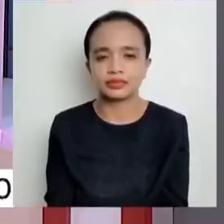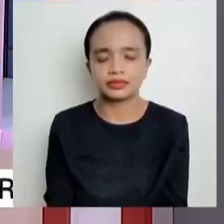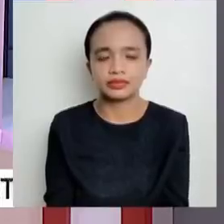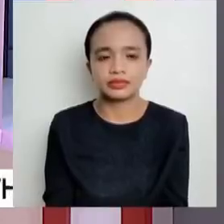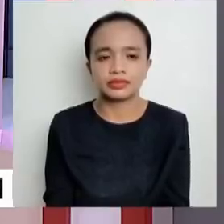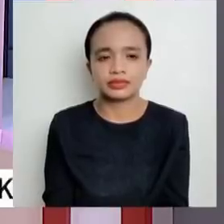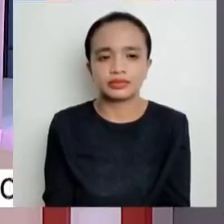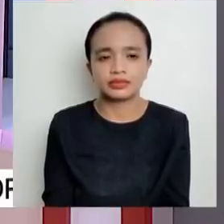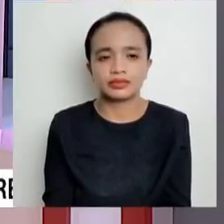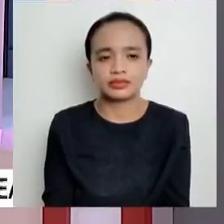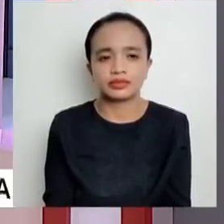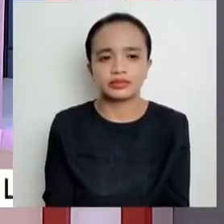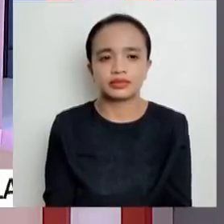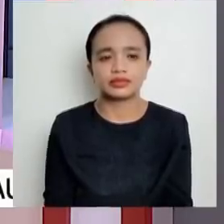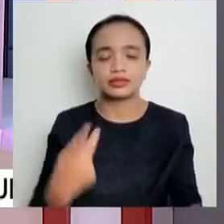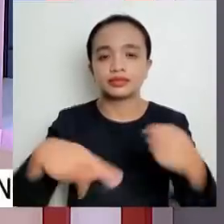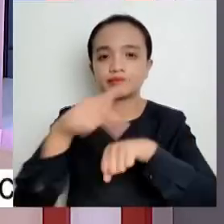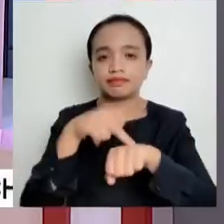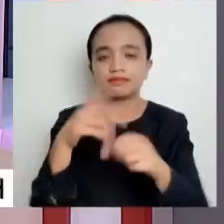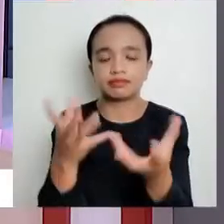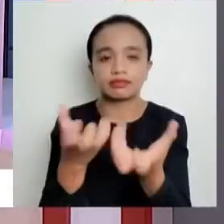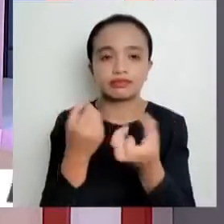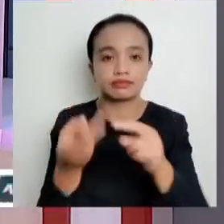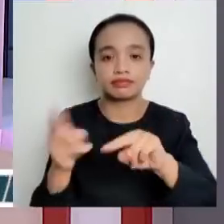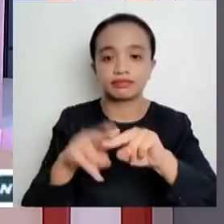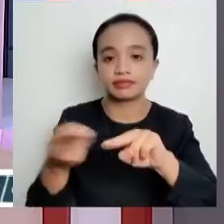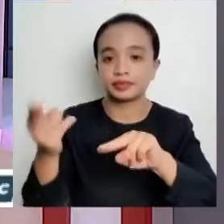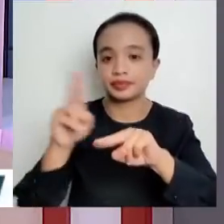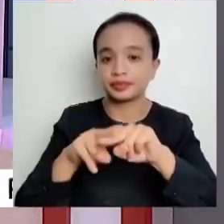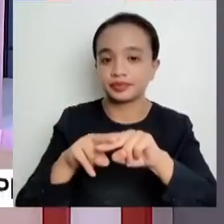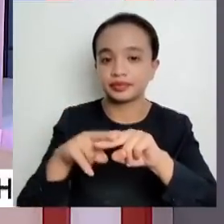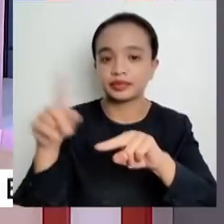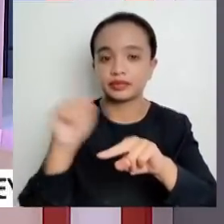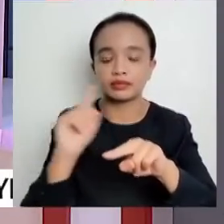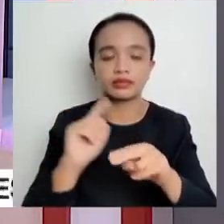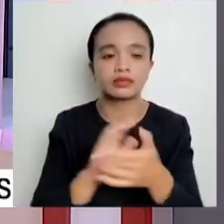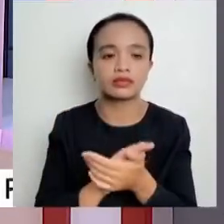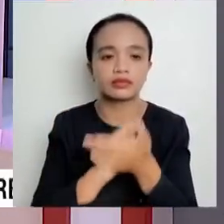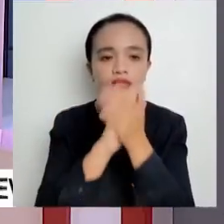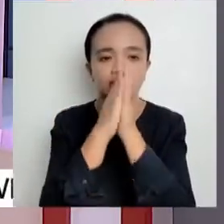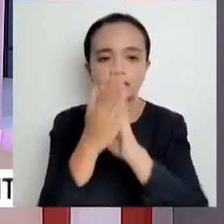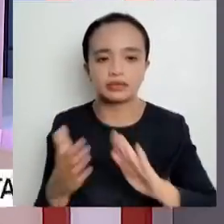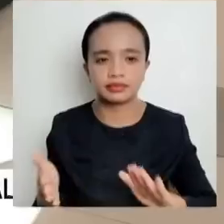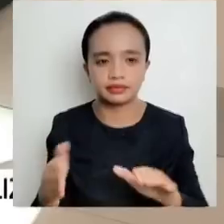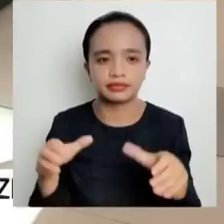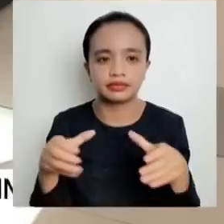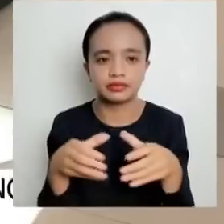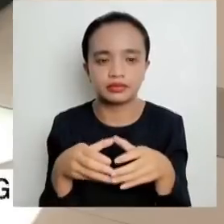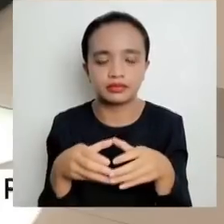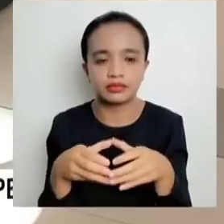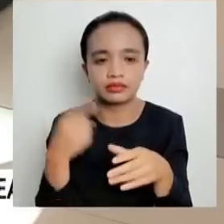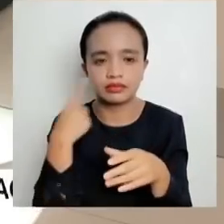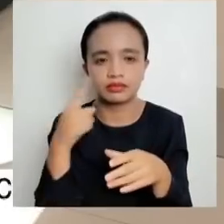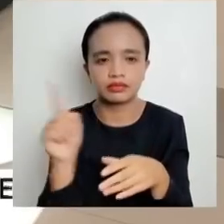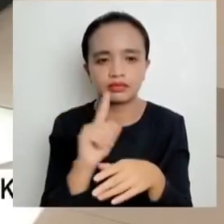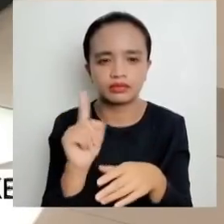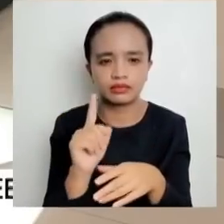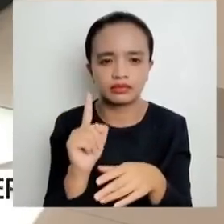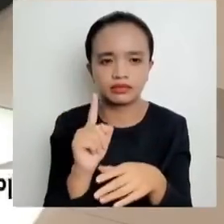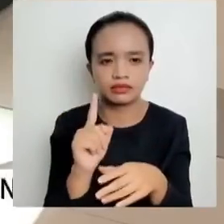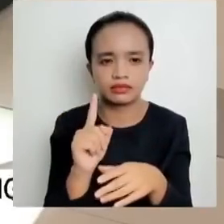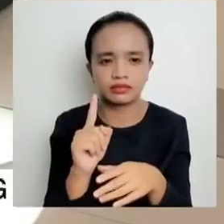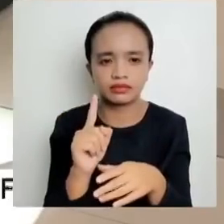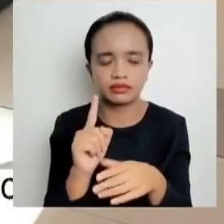The Philippines seeks to increase the number of its peacekeeping forces ahead of its bid for a seat in the United Nations